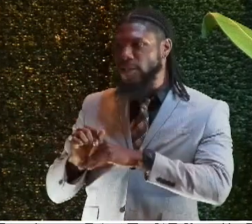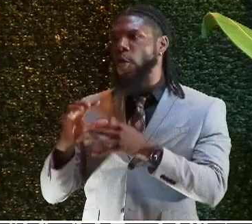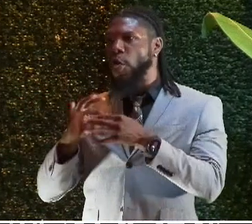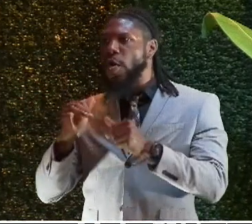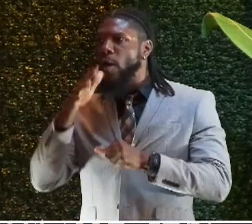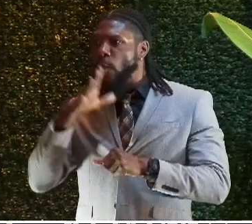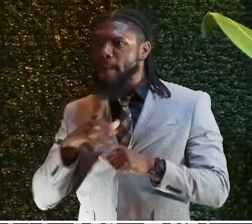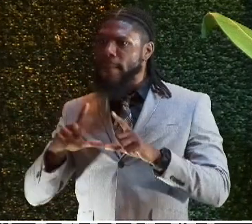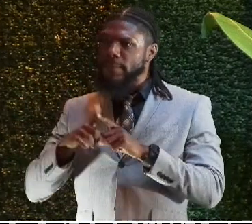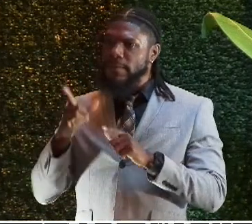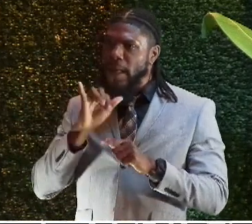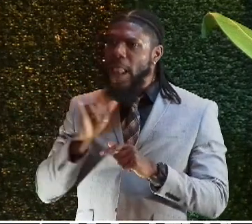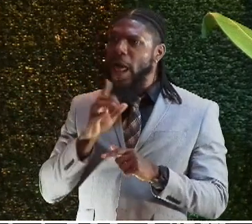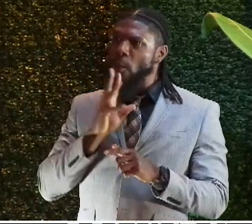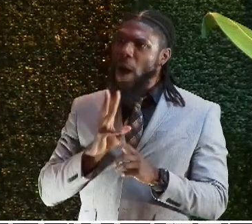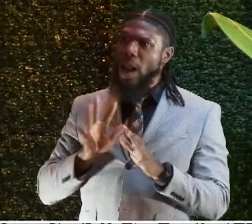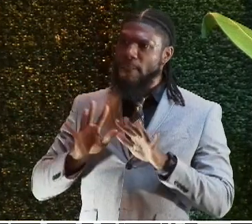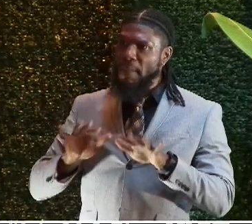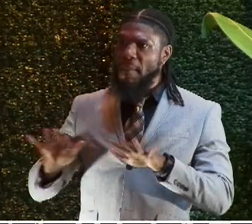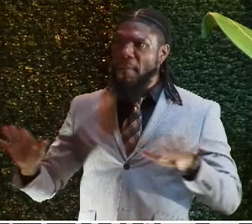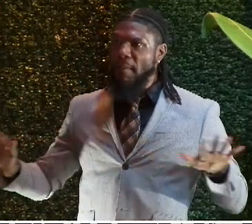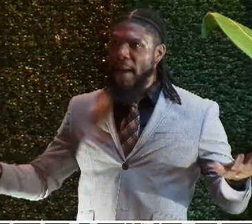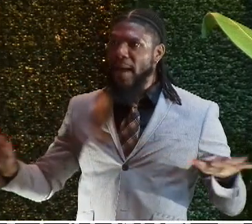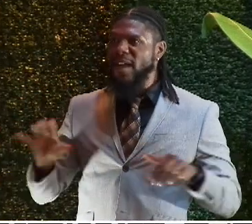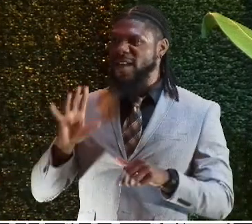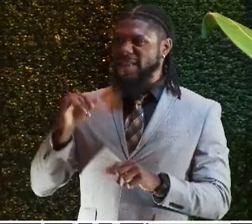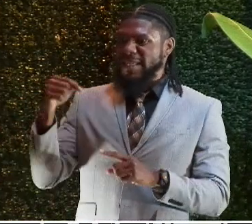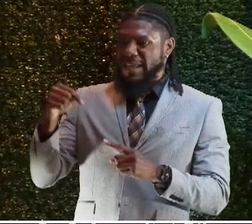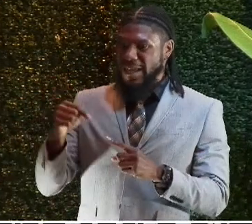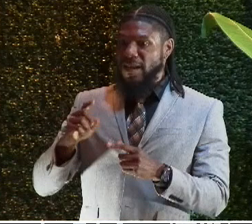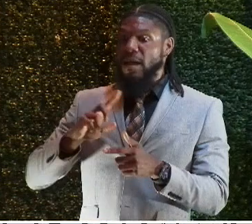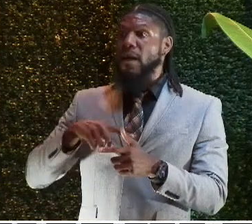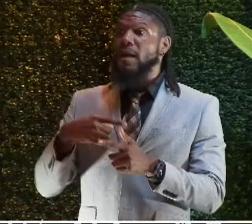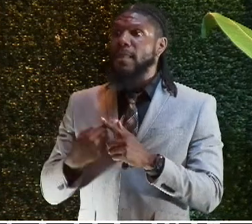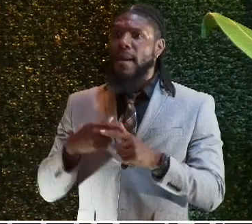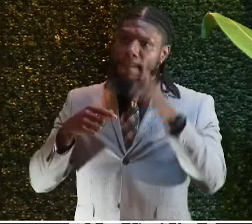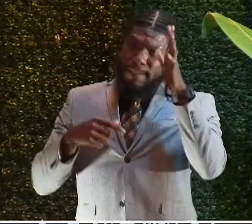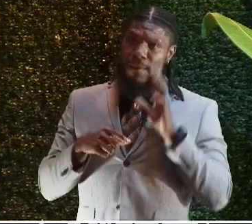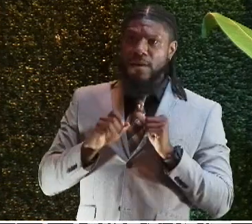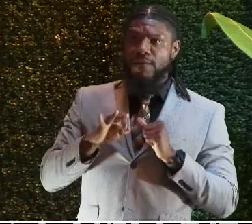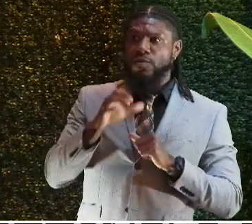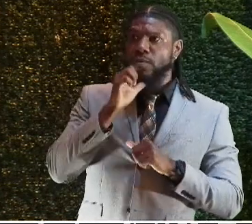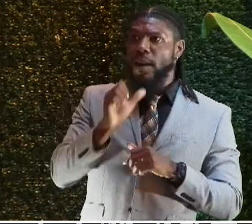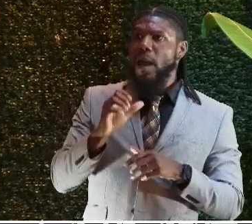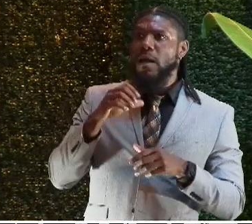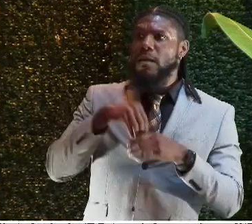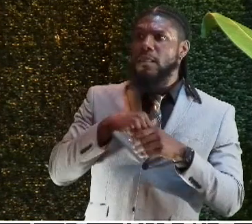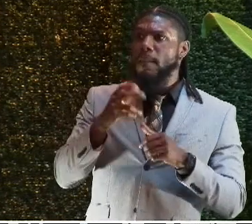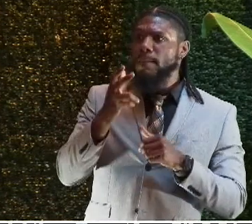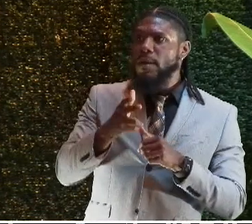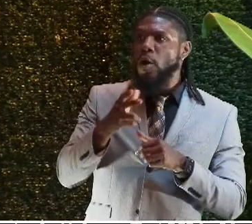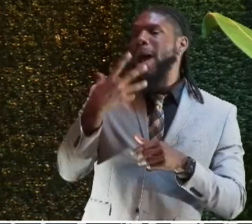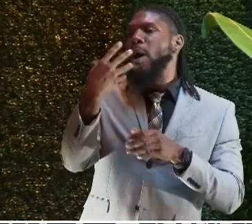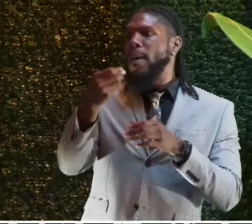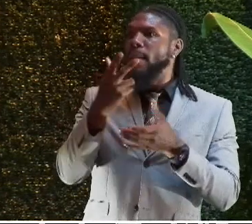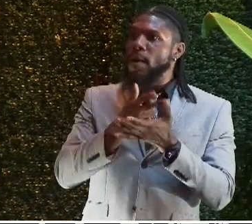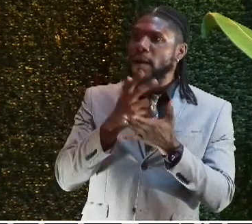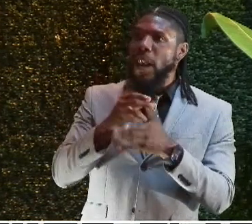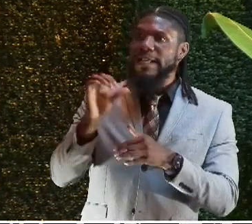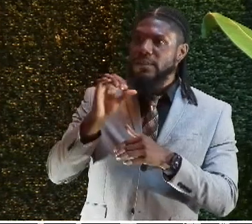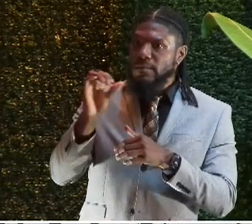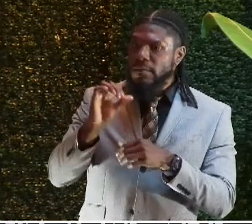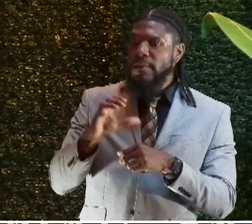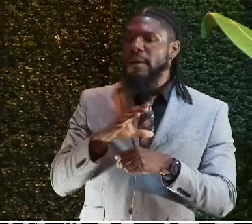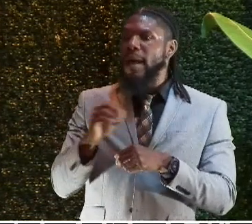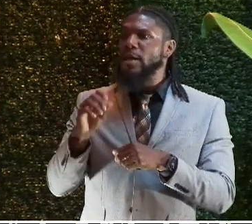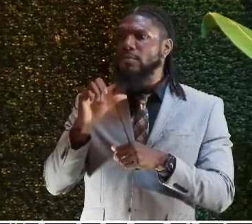like water, and you did blah, blah, blah, you know, this thing. And then, the fellas, if you're not in the parking lot, sucking, you know, and you ain't got